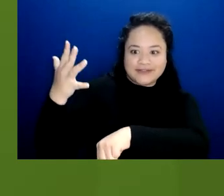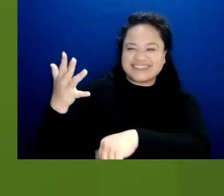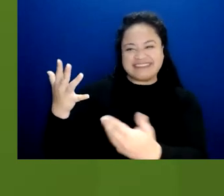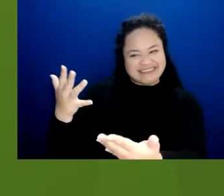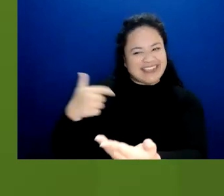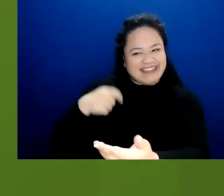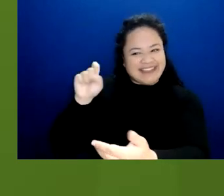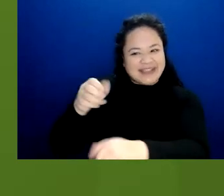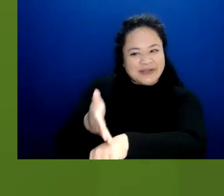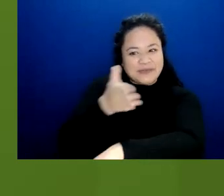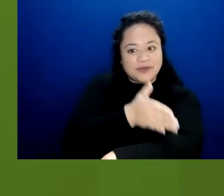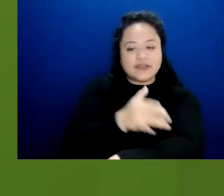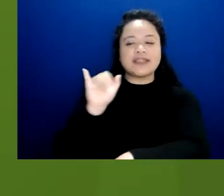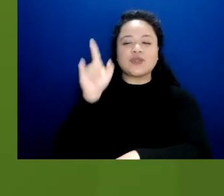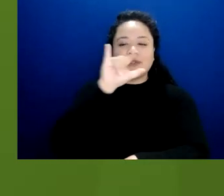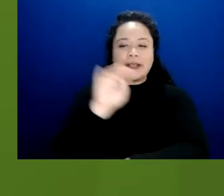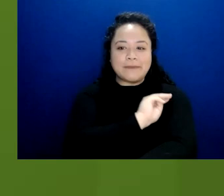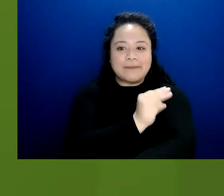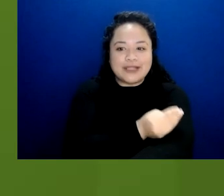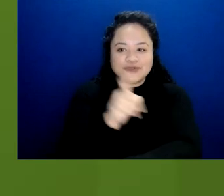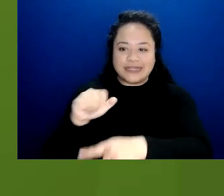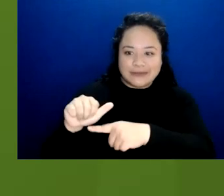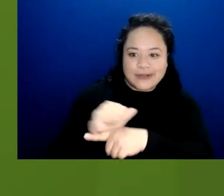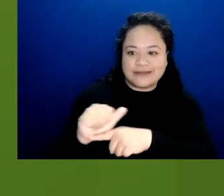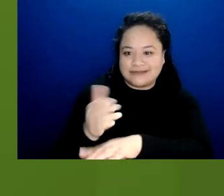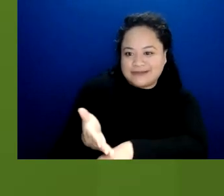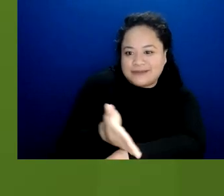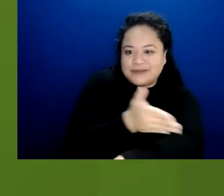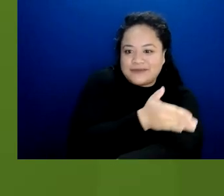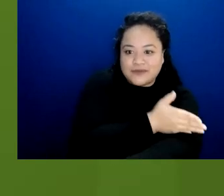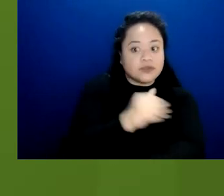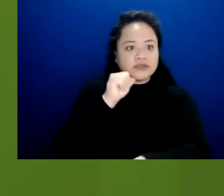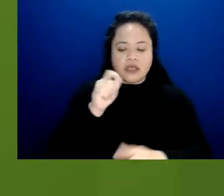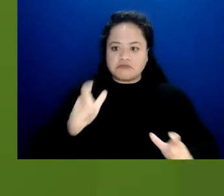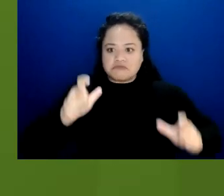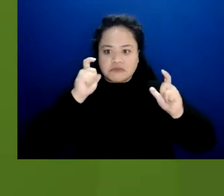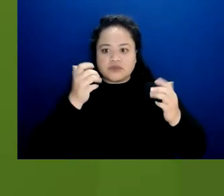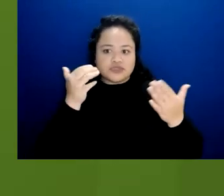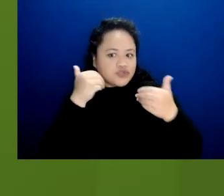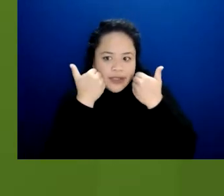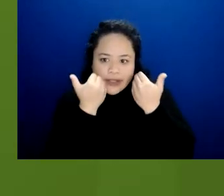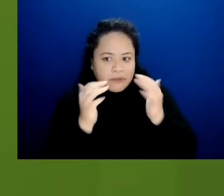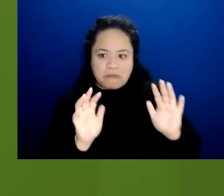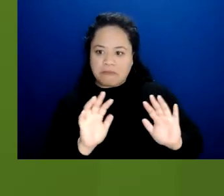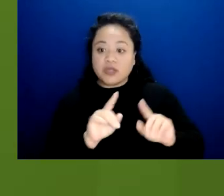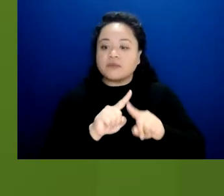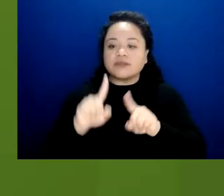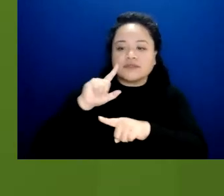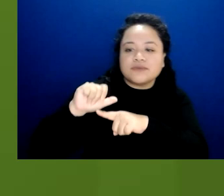not to shame, but to say, this is something that is a practice. And I think that that's where so many of our, you know, our